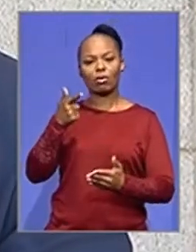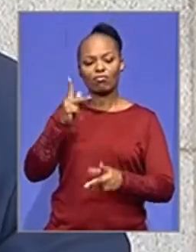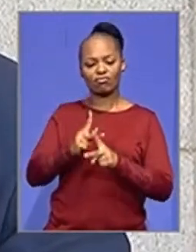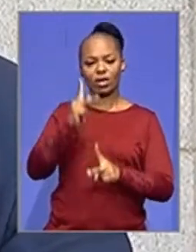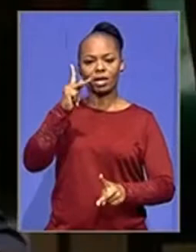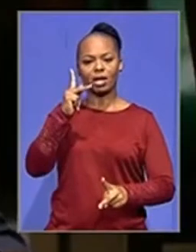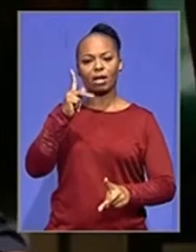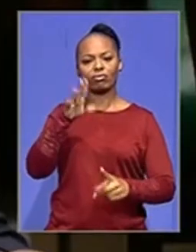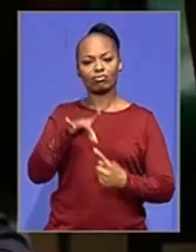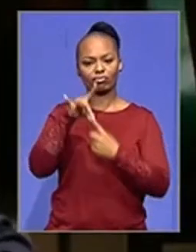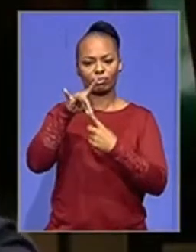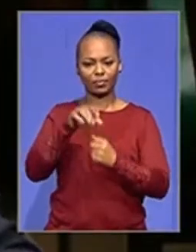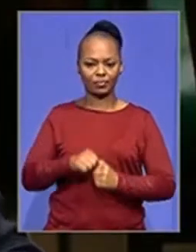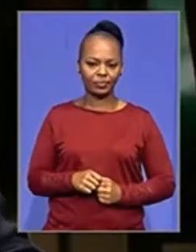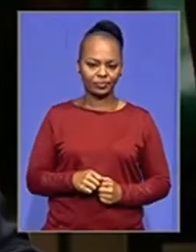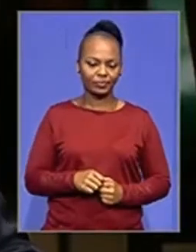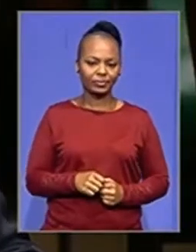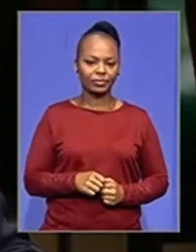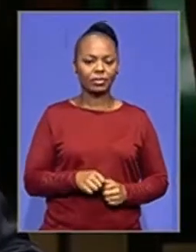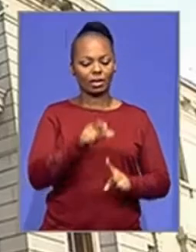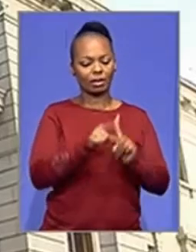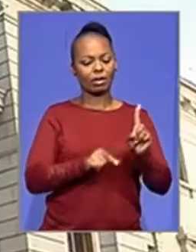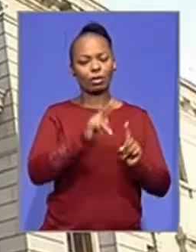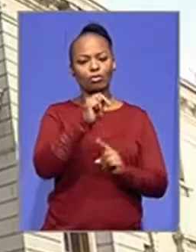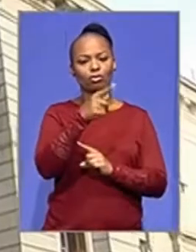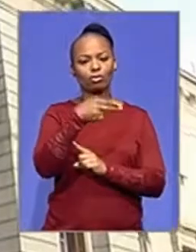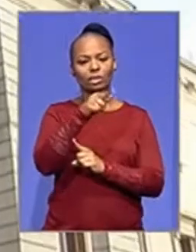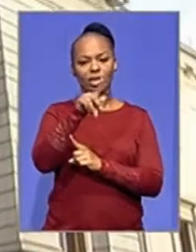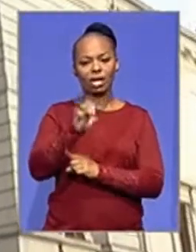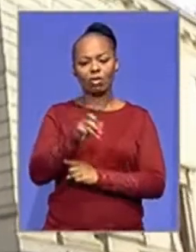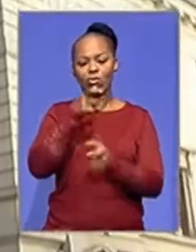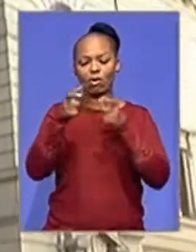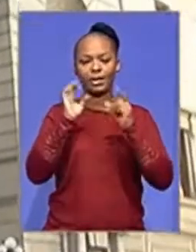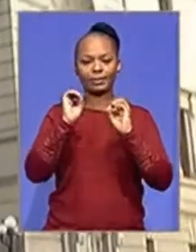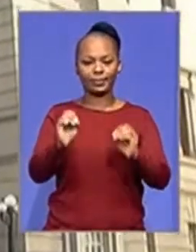our options. Adv Ntuthuzelo Vanara ha ya fumaneha ho ntsha maikutlo.